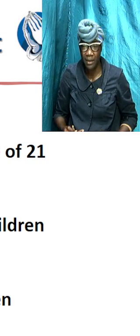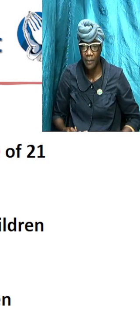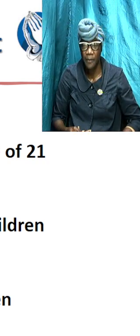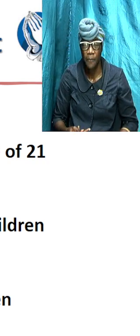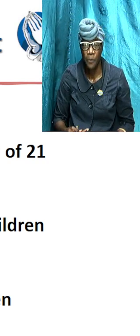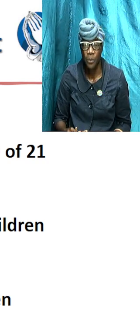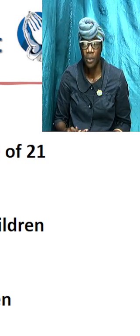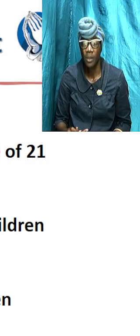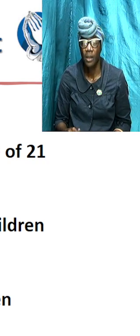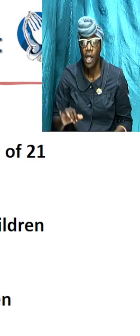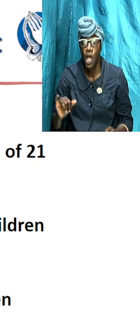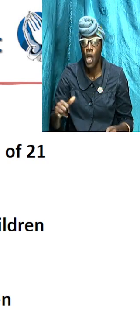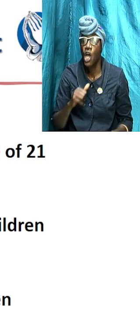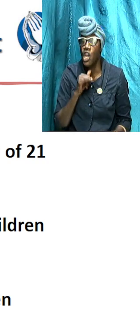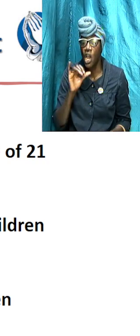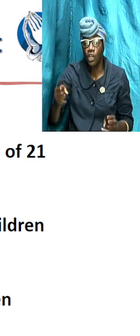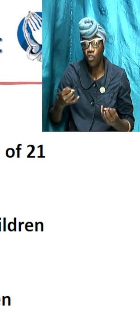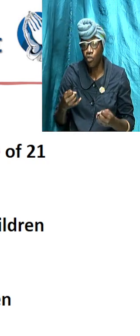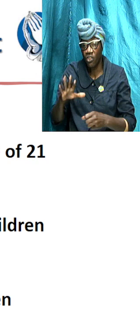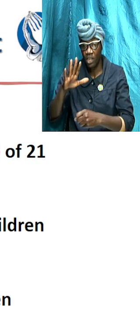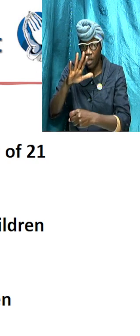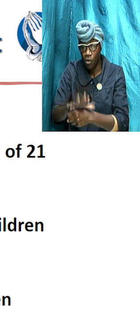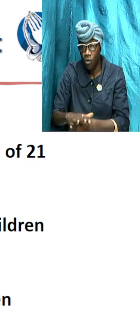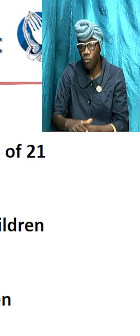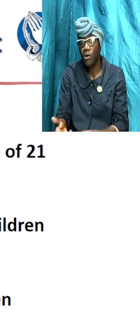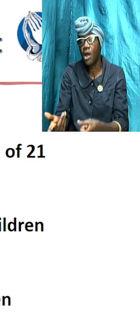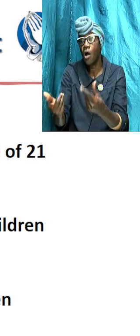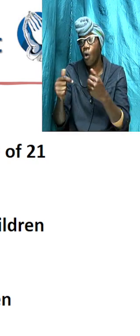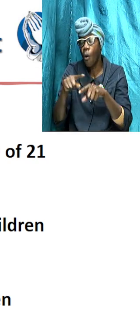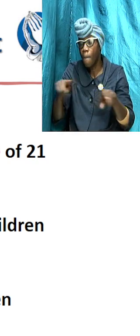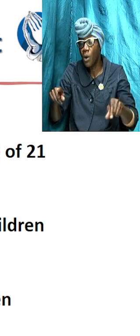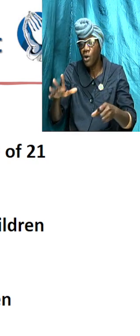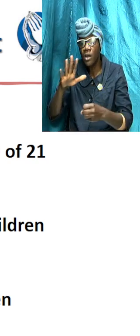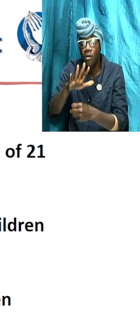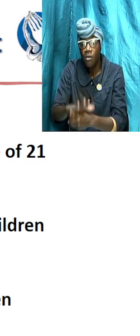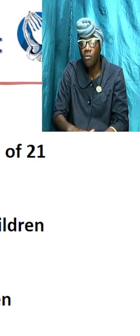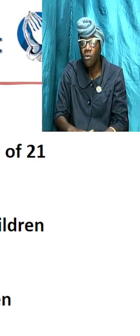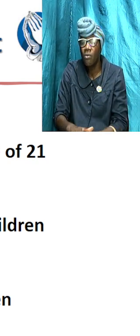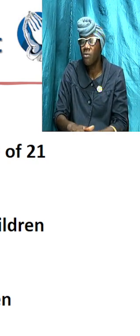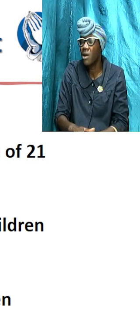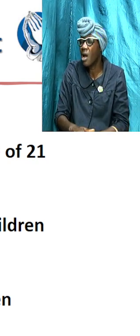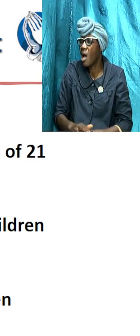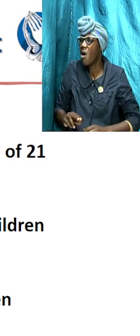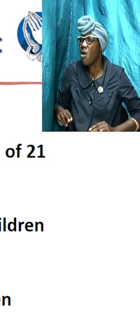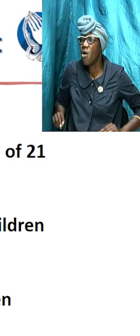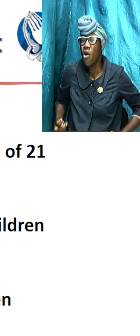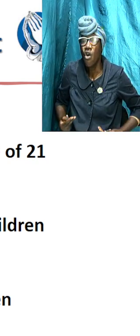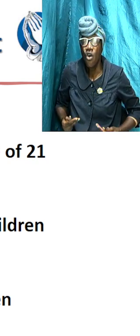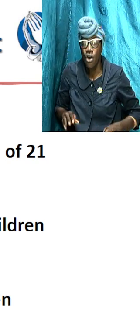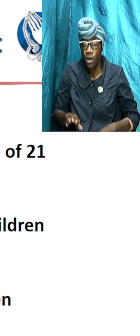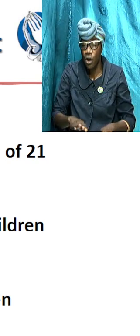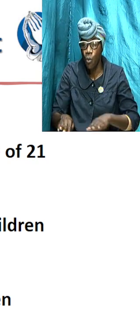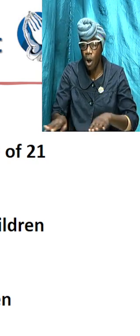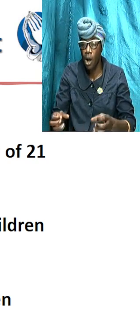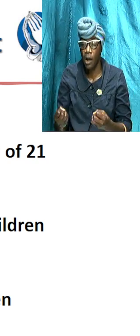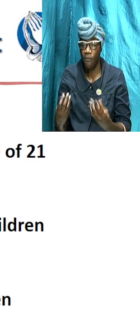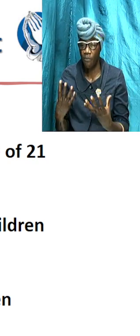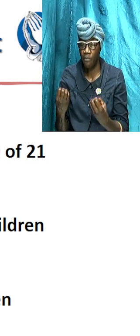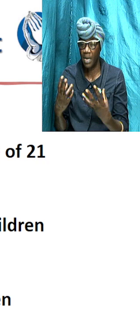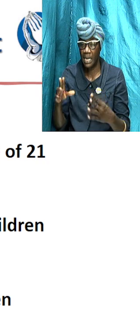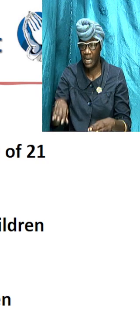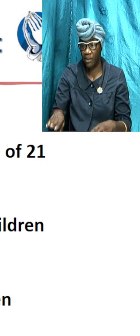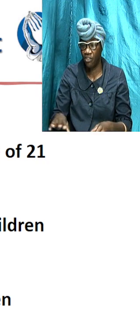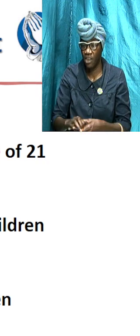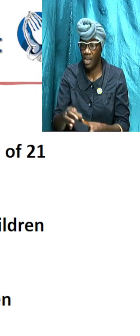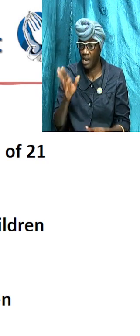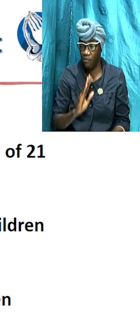that it's not just that the coronavirus come, but the coronavirus has affected the walk of many child of God. I